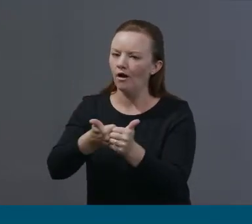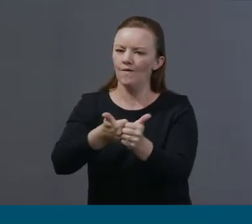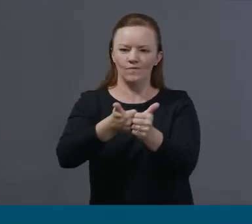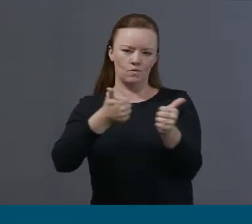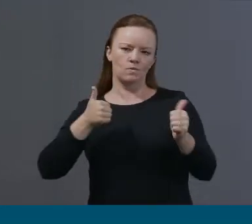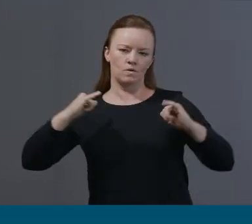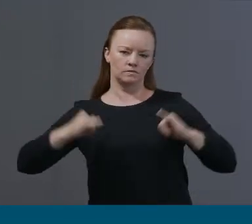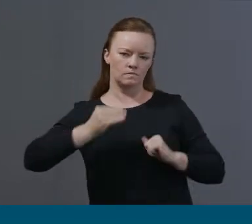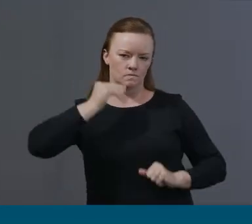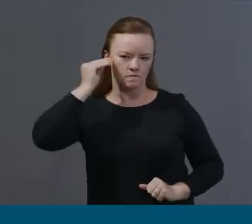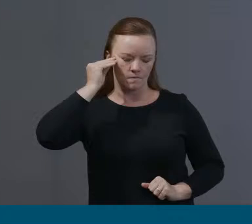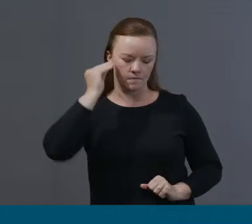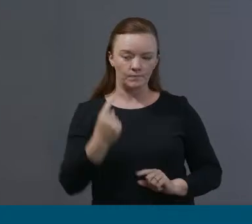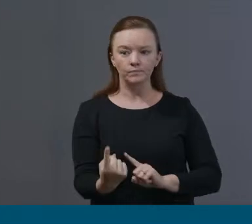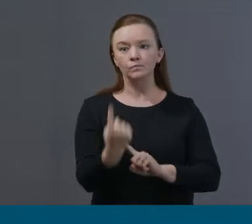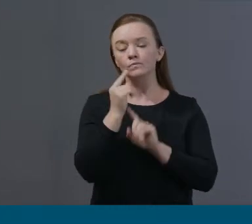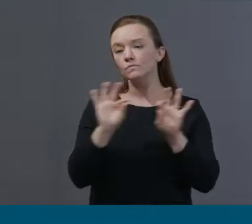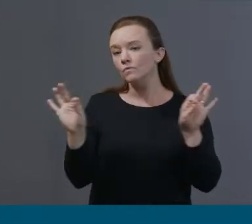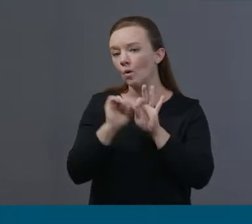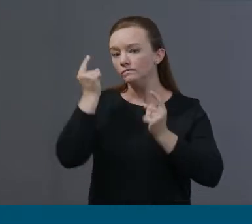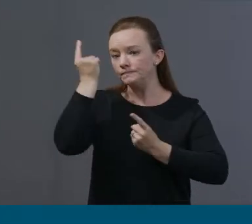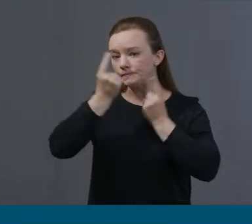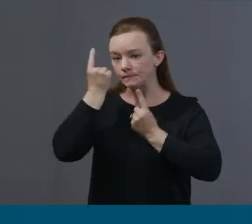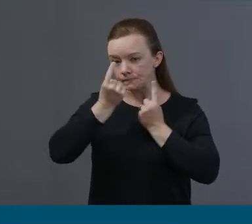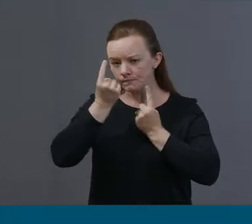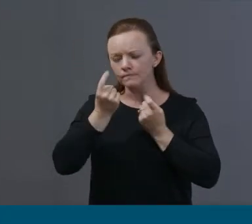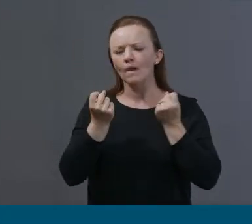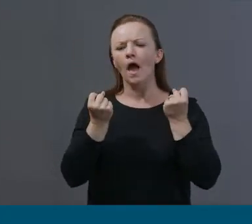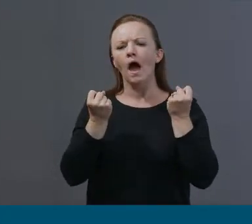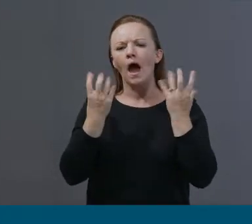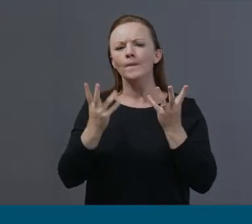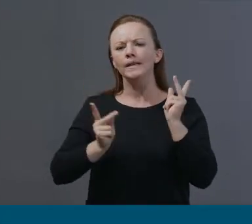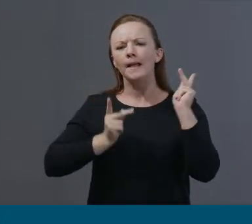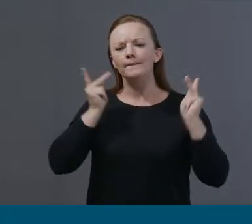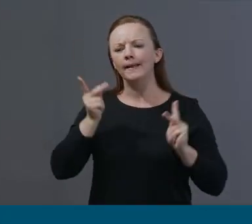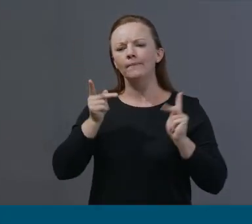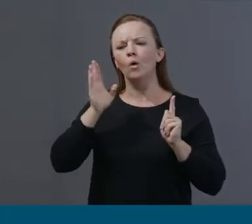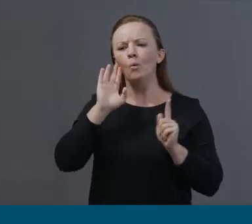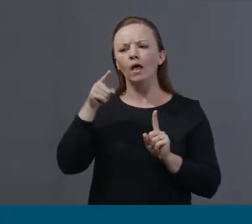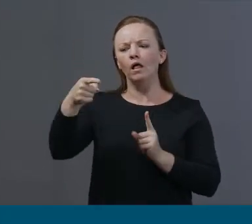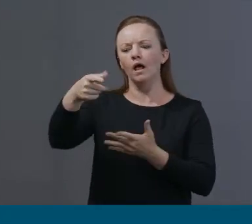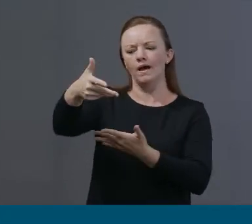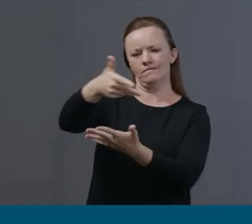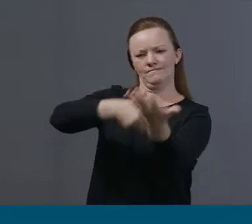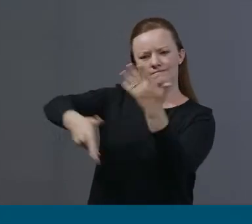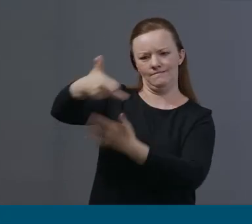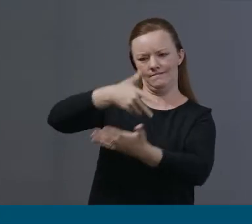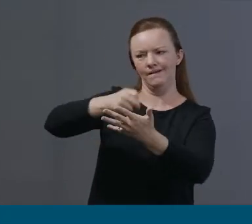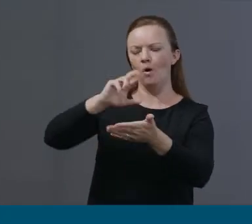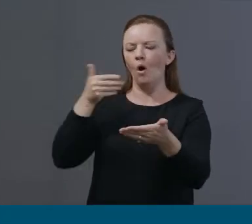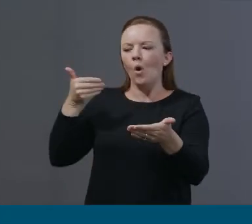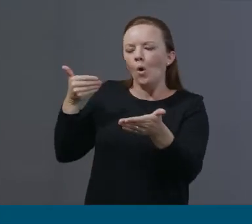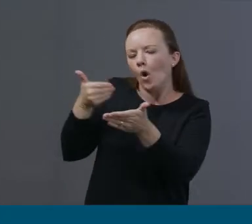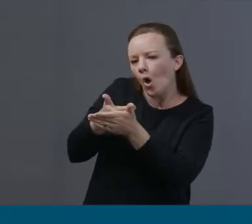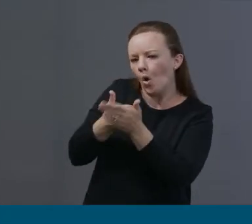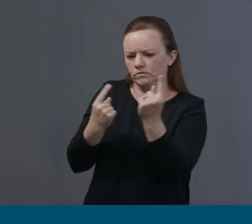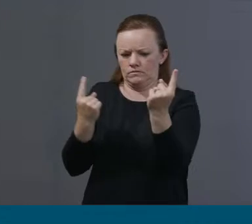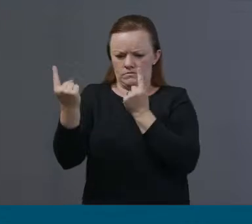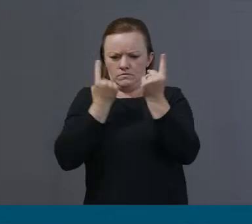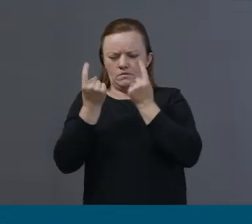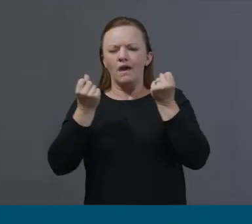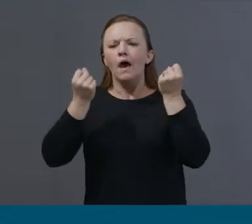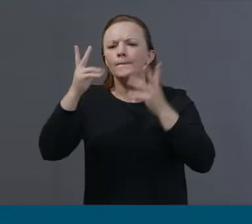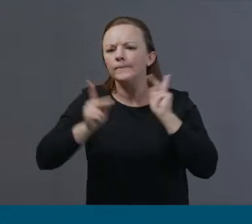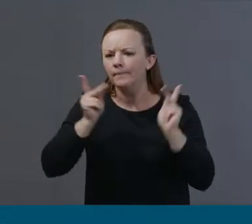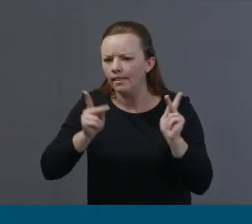key things that you want to think about is how many people are you going to interact with or come into close contact with, because